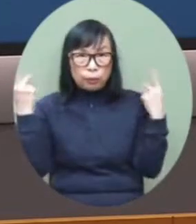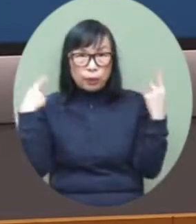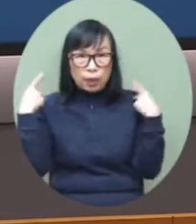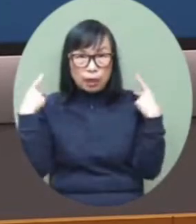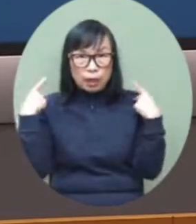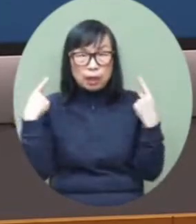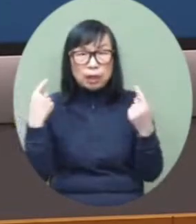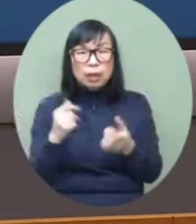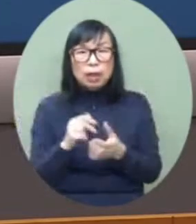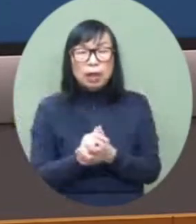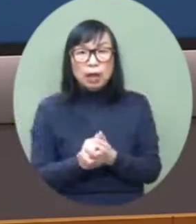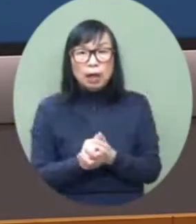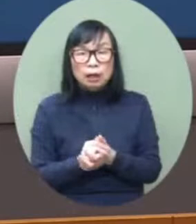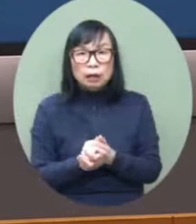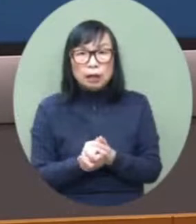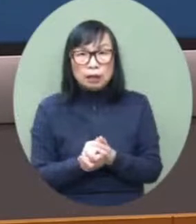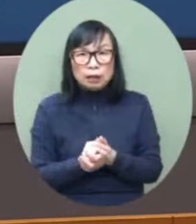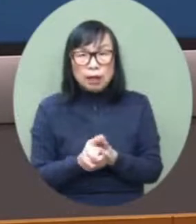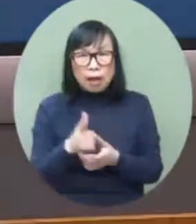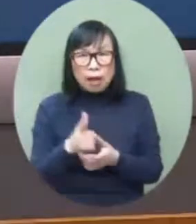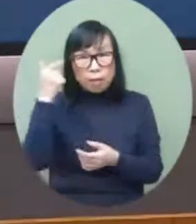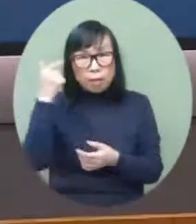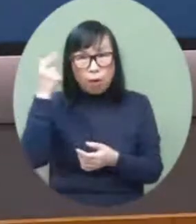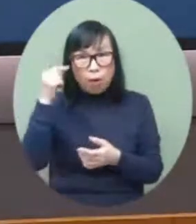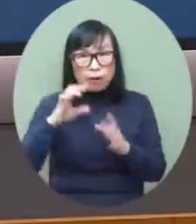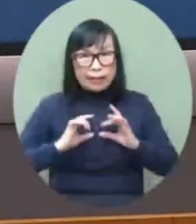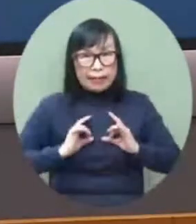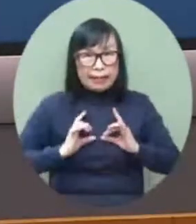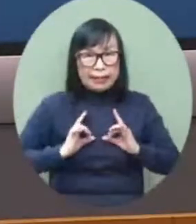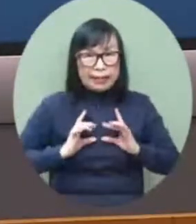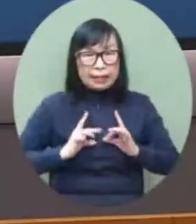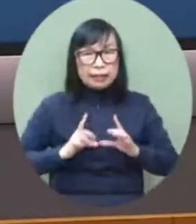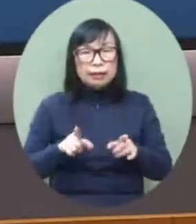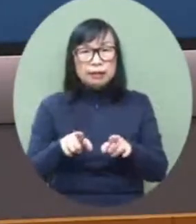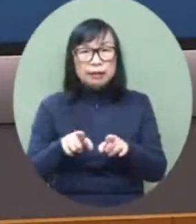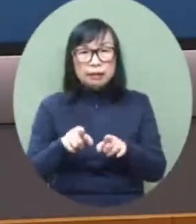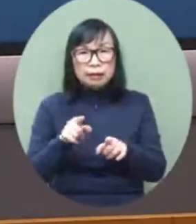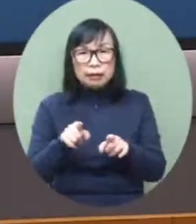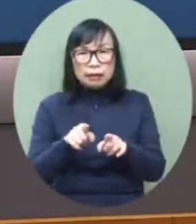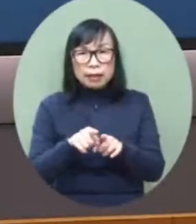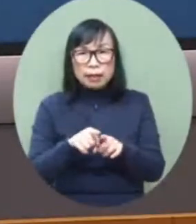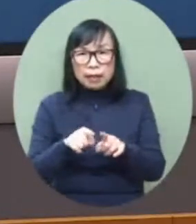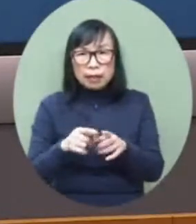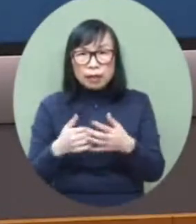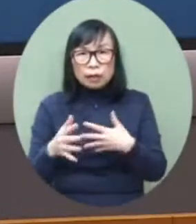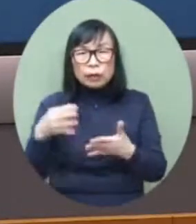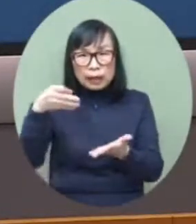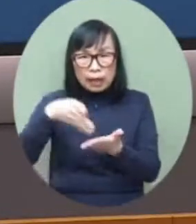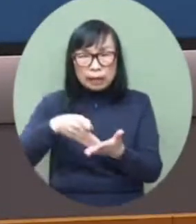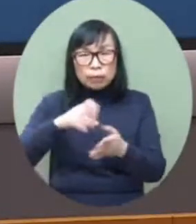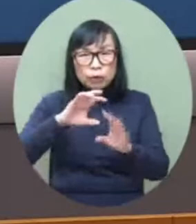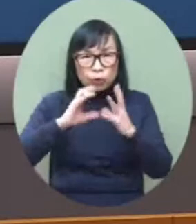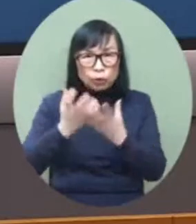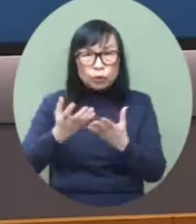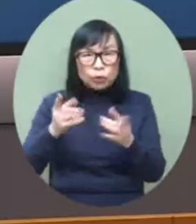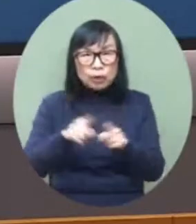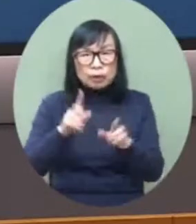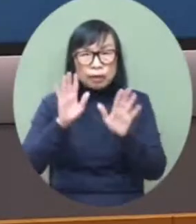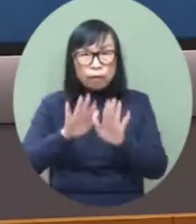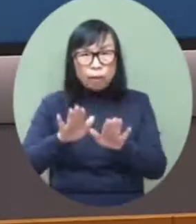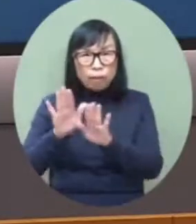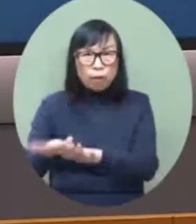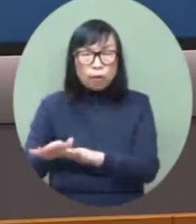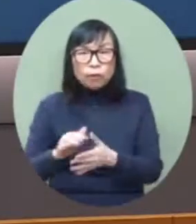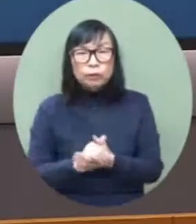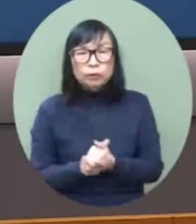the colleagues. We also have locum doctors. We have that the private practitioners will be joining our